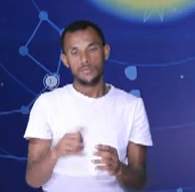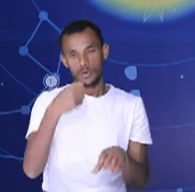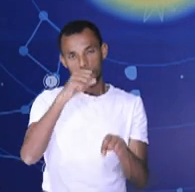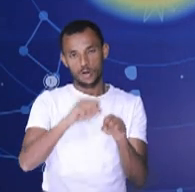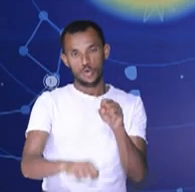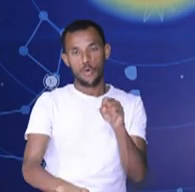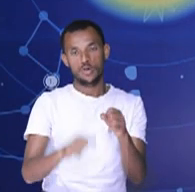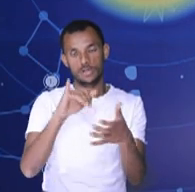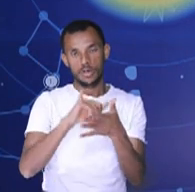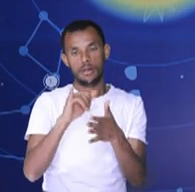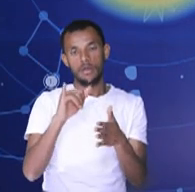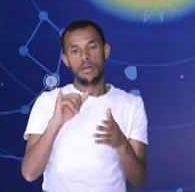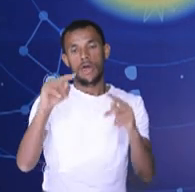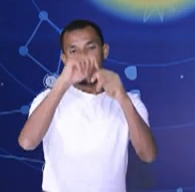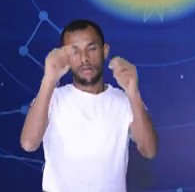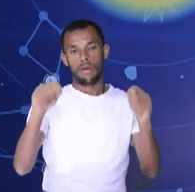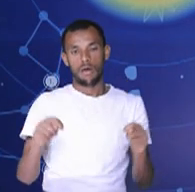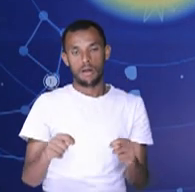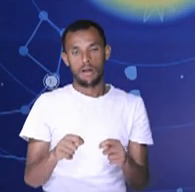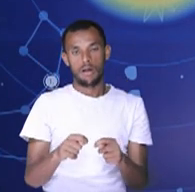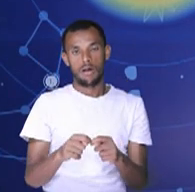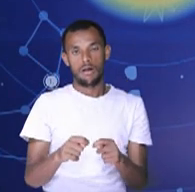So that a triangle